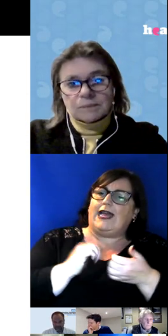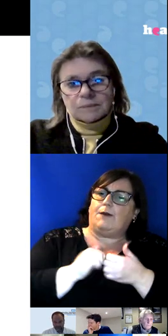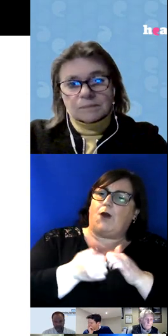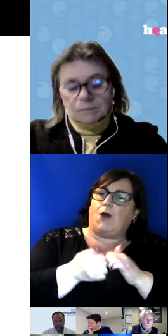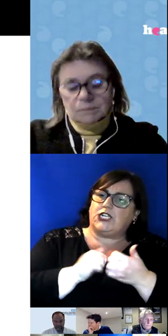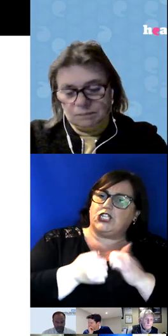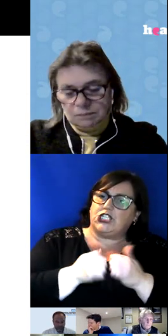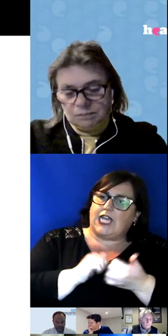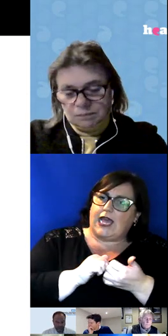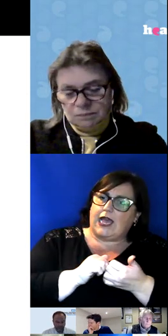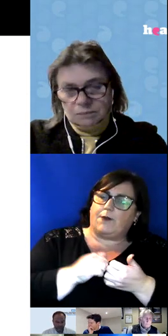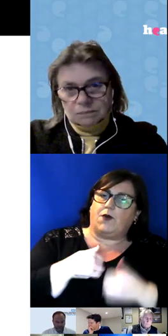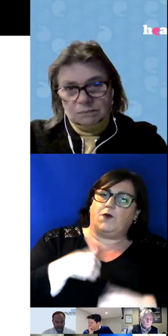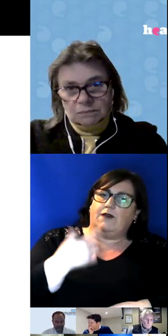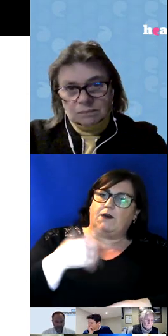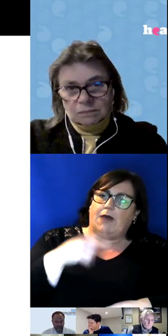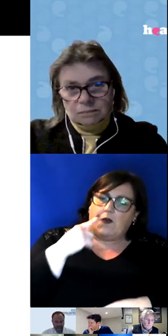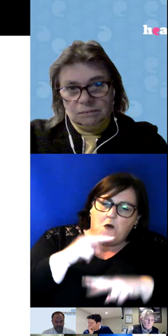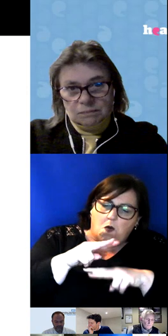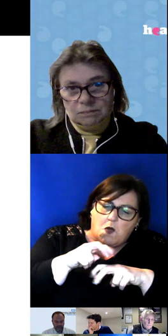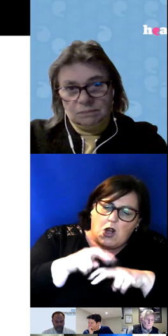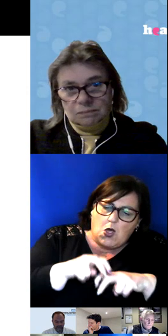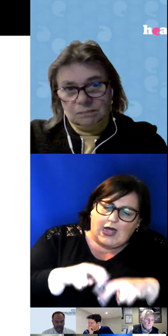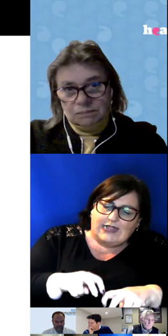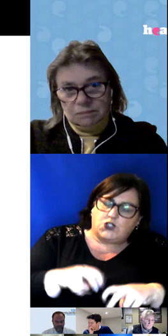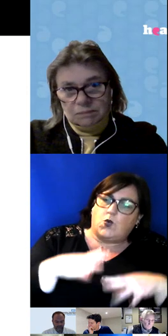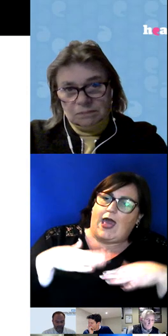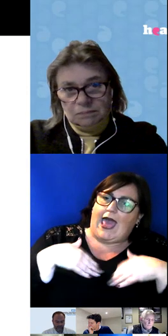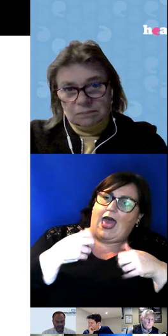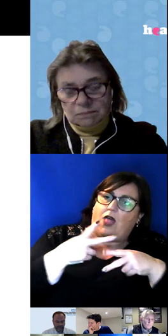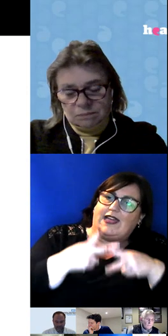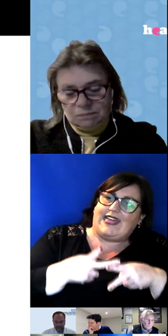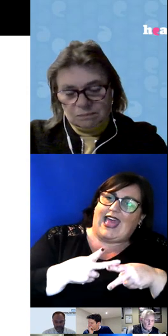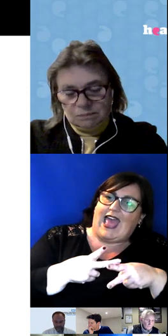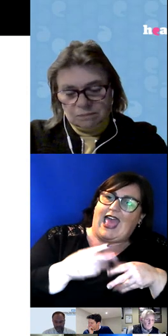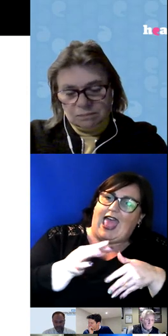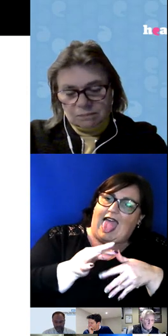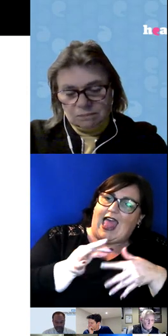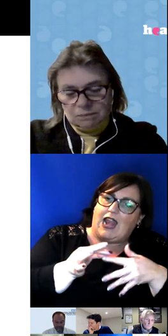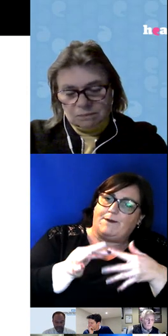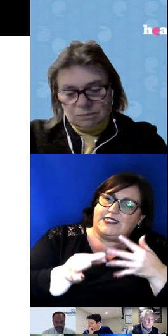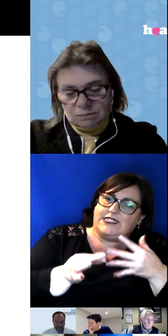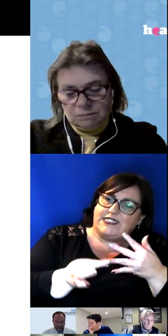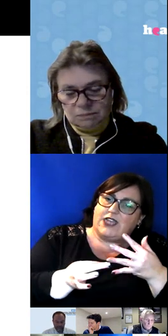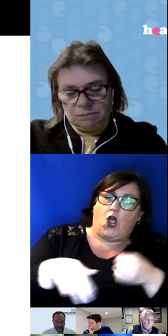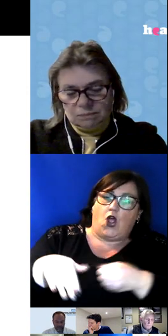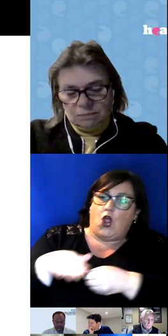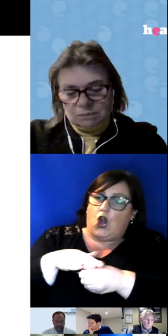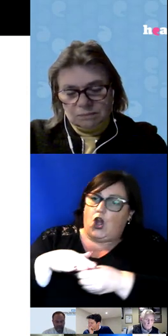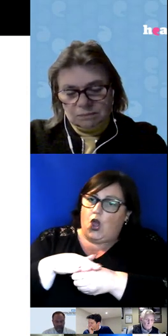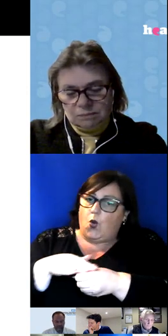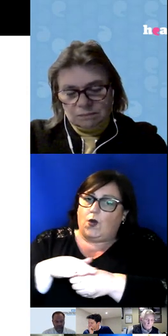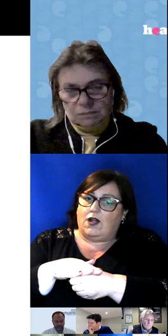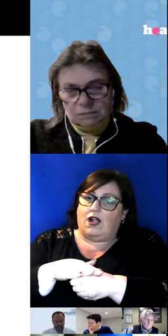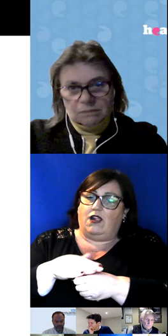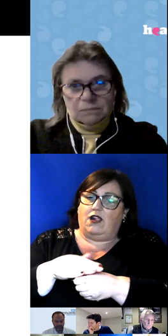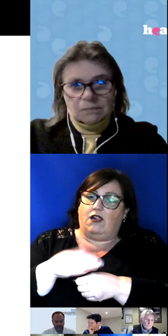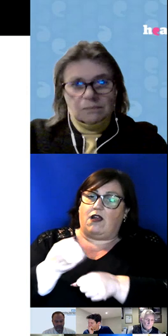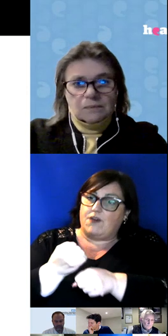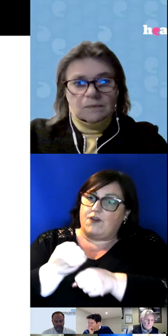we have looked at healthcare elements in the healthcare silo and the local government elements in that local government silo. I think what the